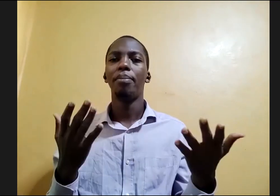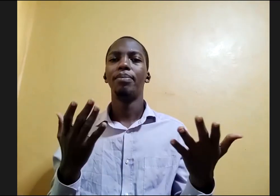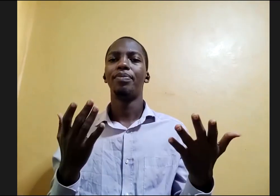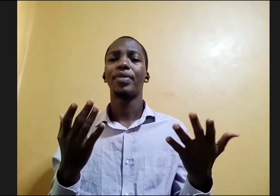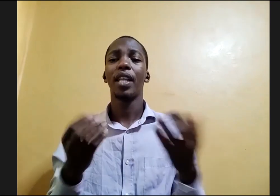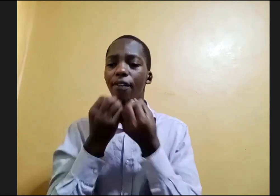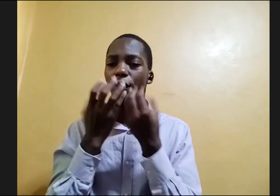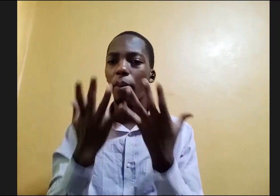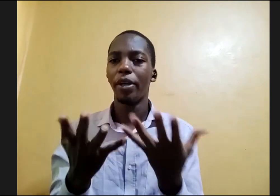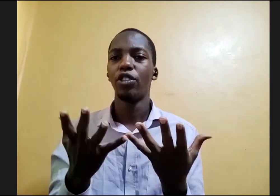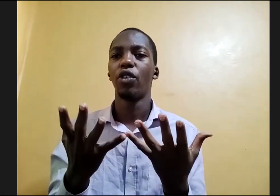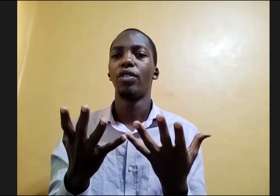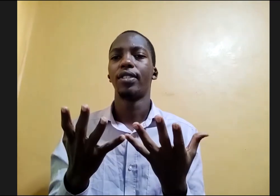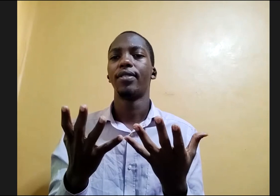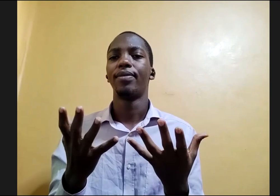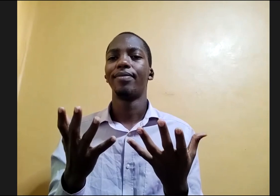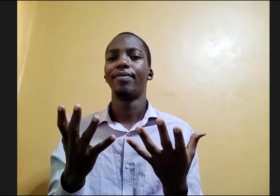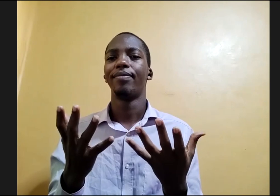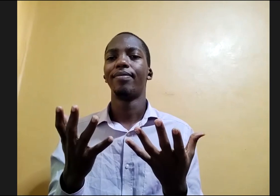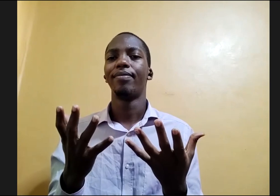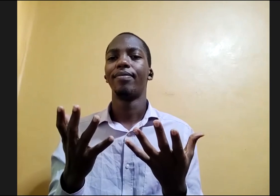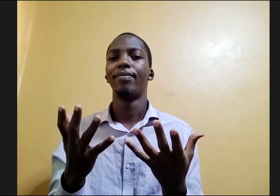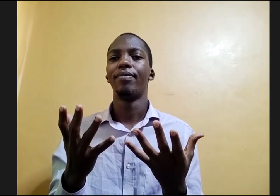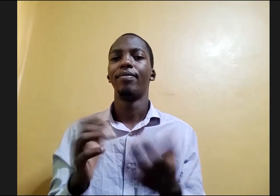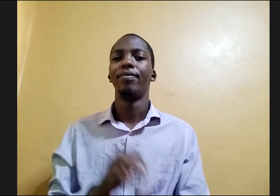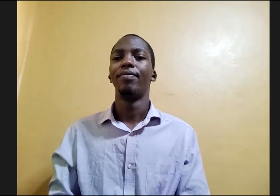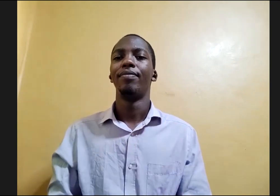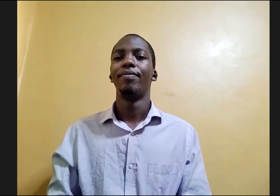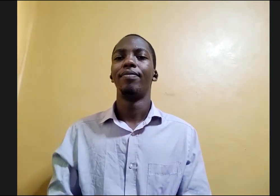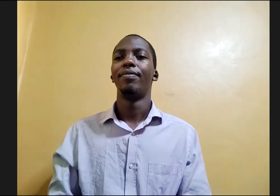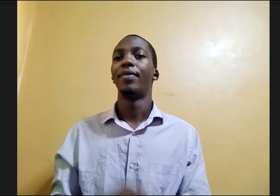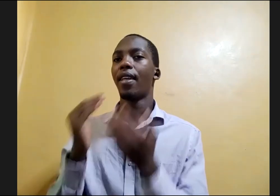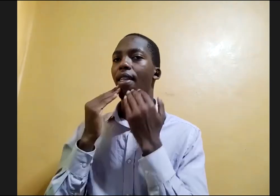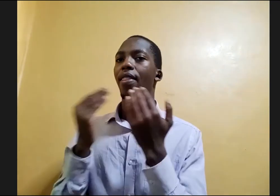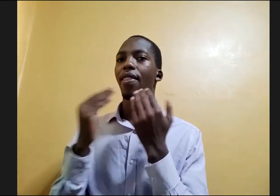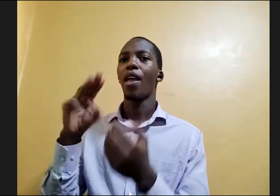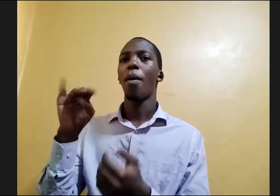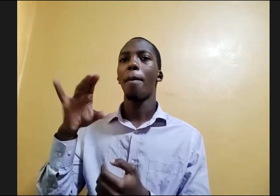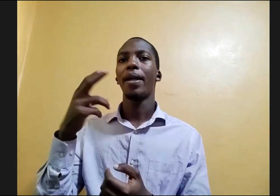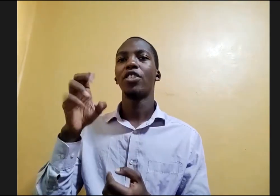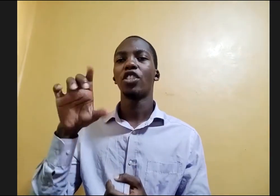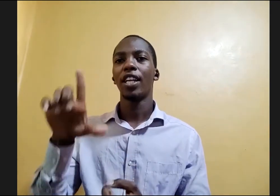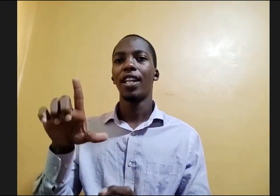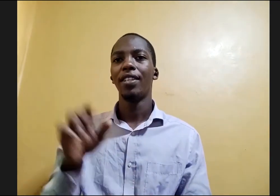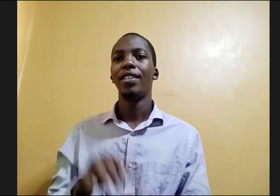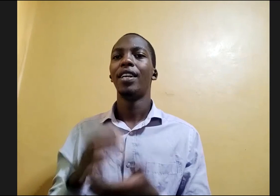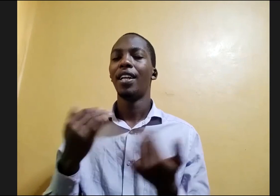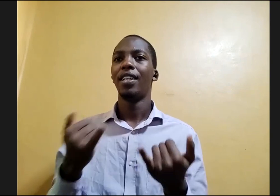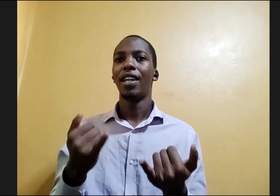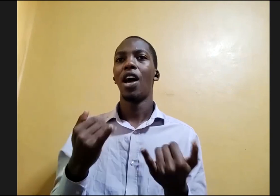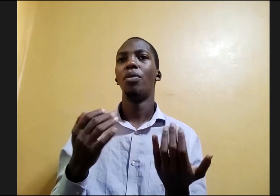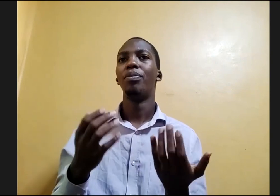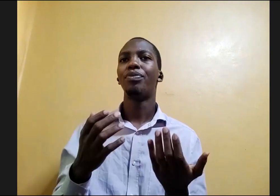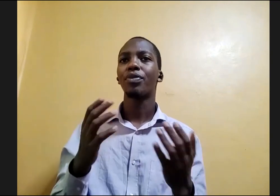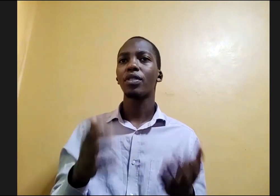informations and documentation. Thank you, Michel. So I'm now giving the floor to Estipia, who I believe wants to expand on